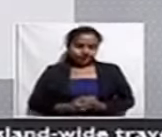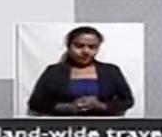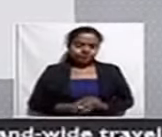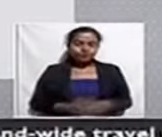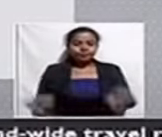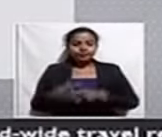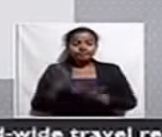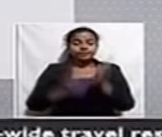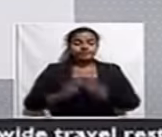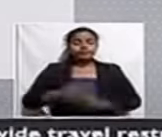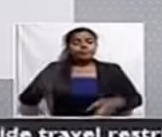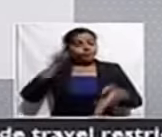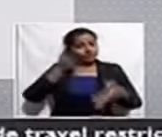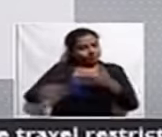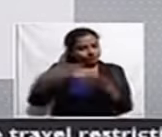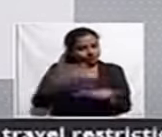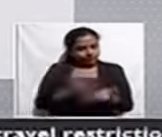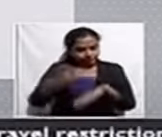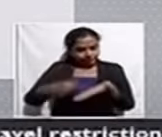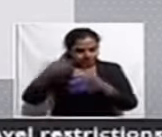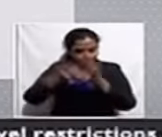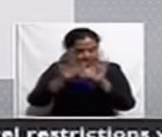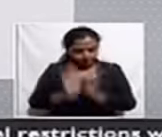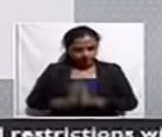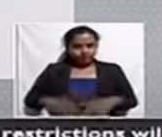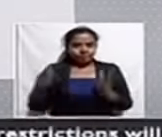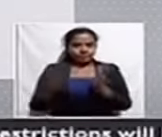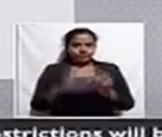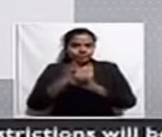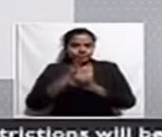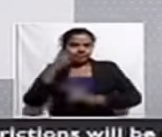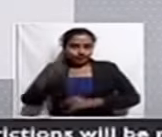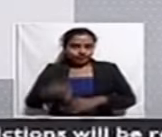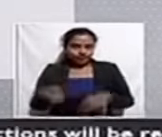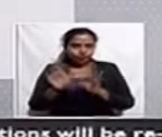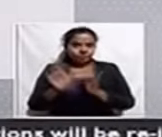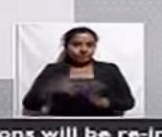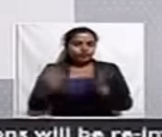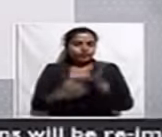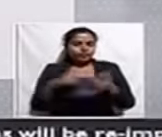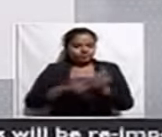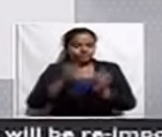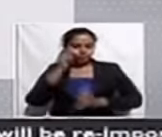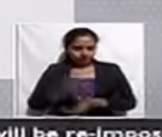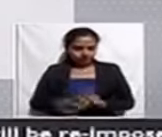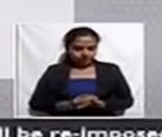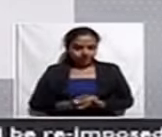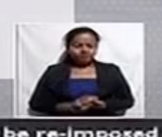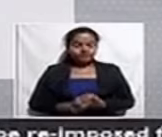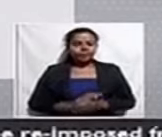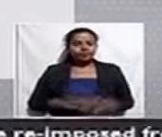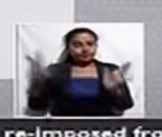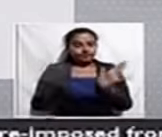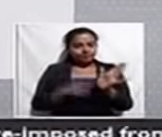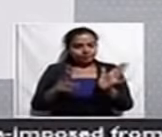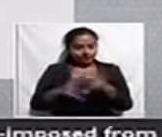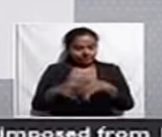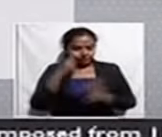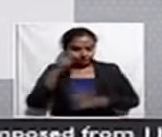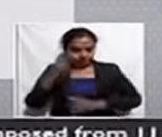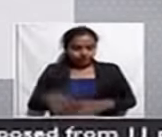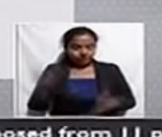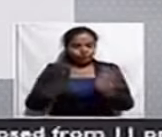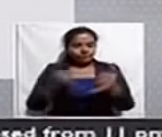this district are Kumara Vilgama and Rajat Sena Ratna. MPs Vidura Vikramanayaka and Mahinda Samarasinghe did not